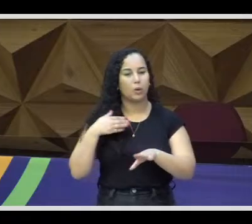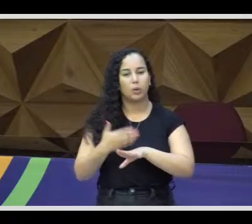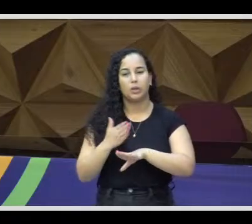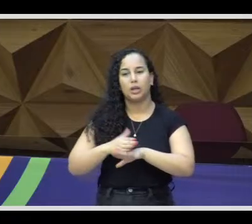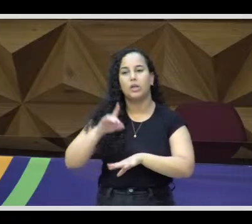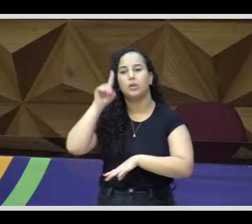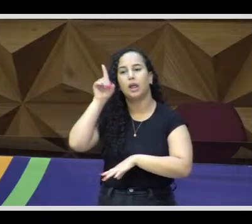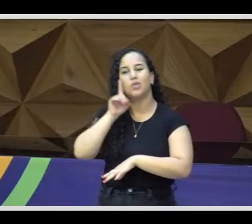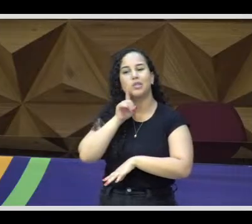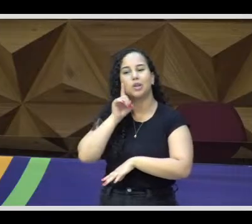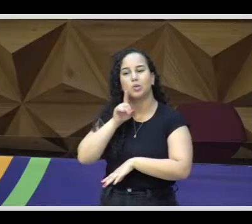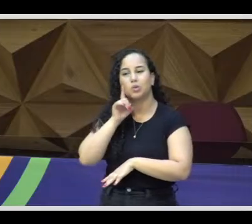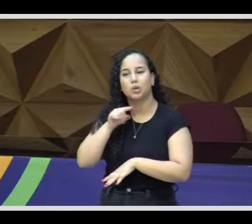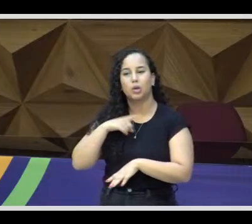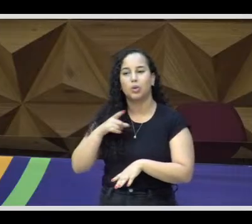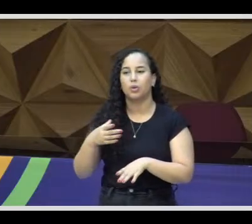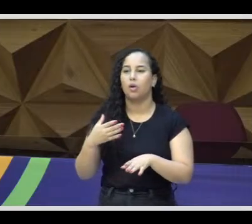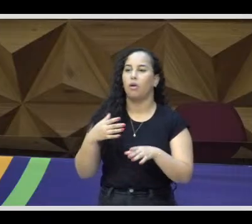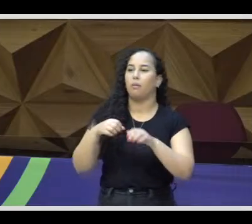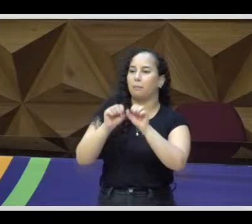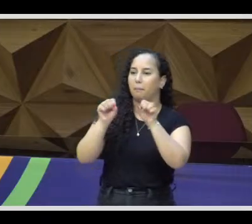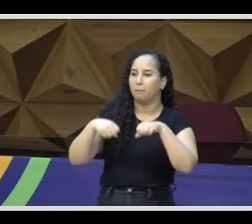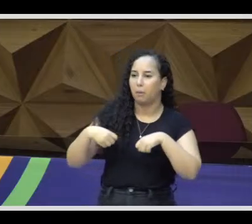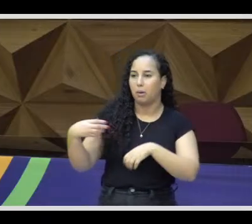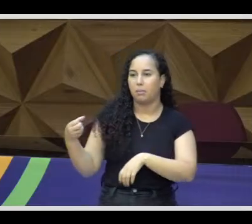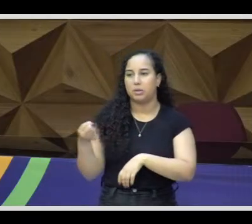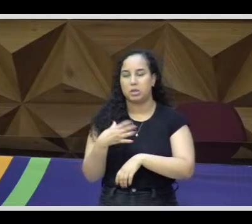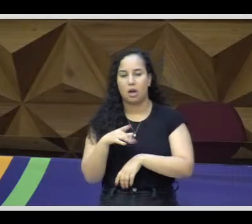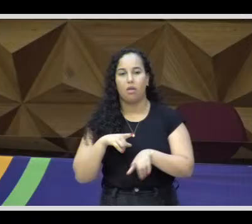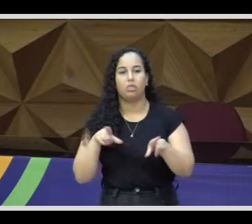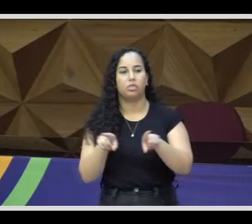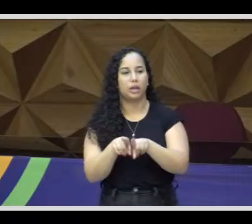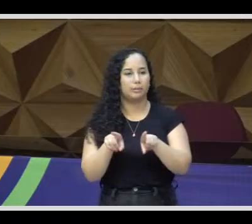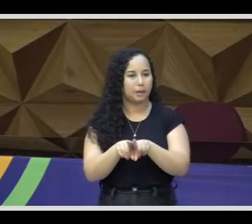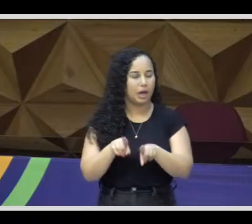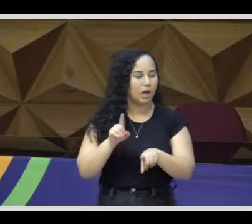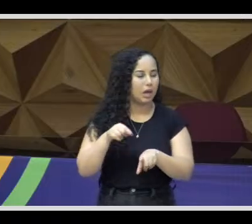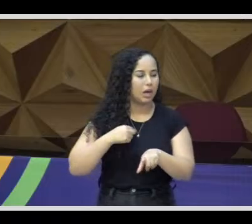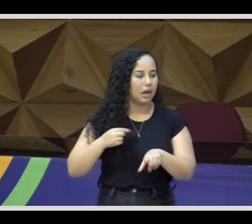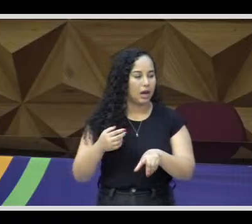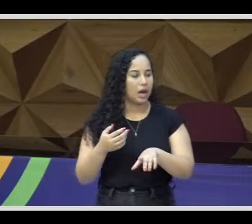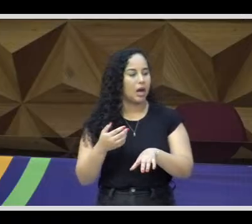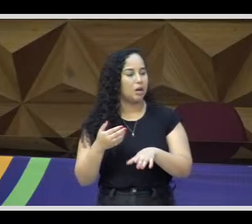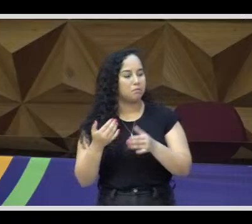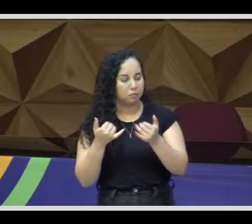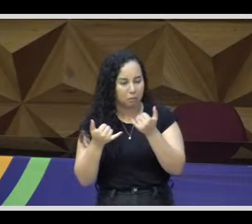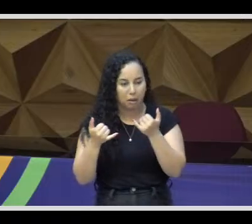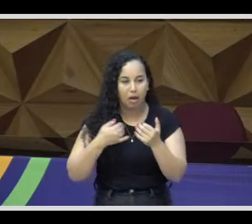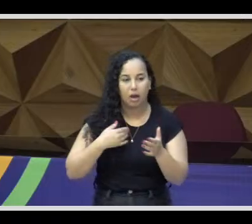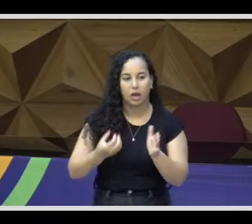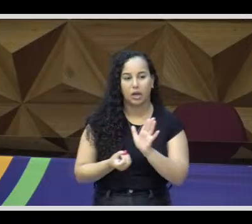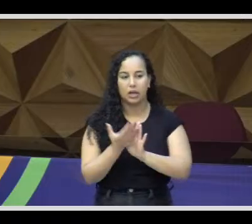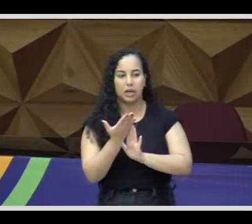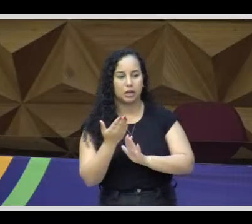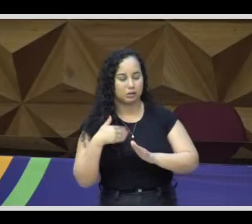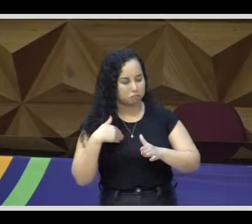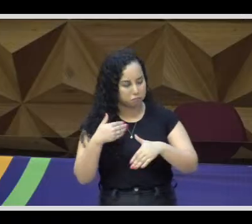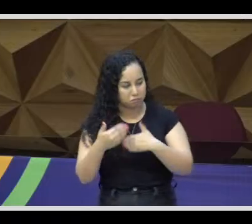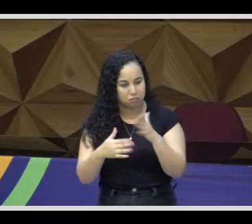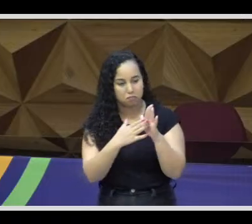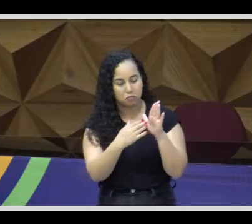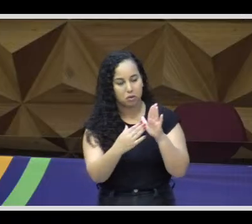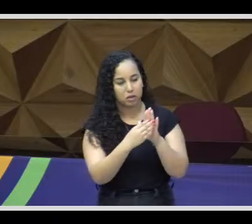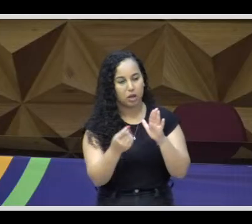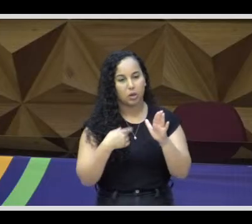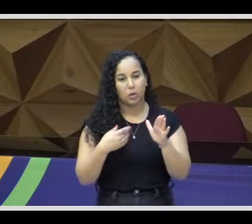US to run programs, algorithms, create statistical models. My goal when I